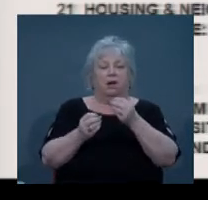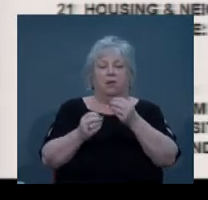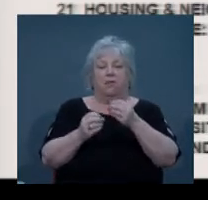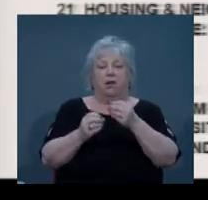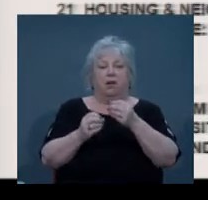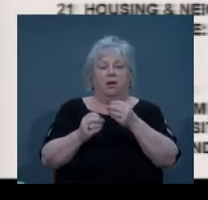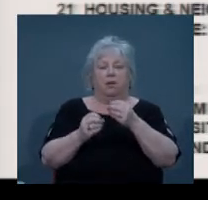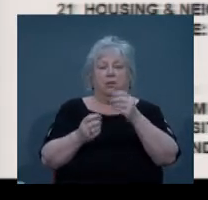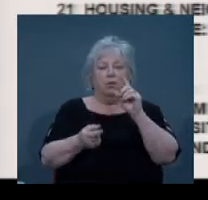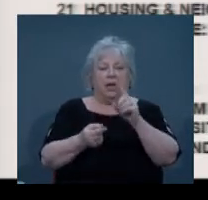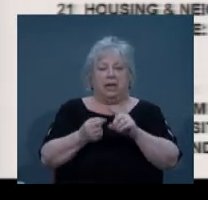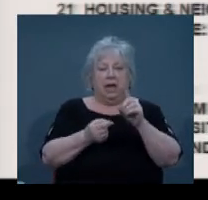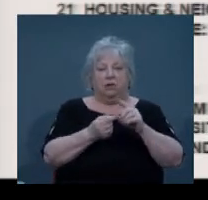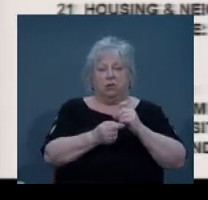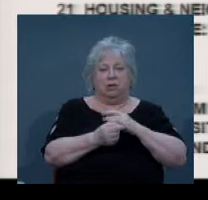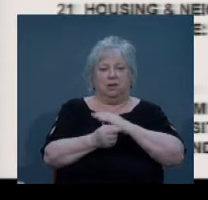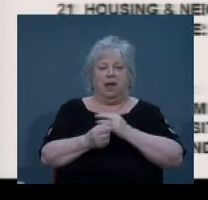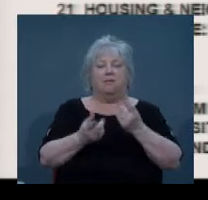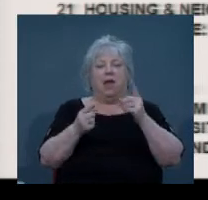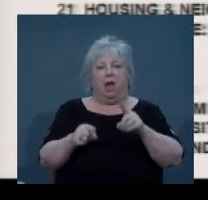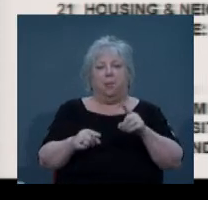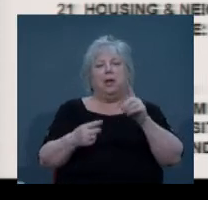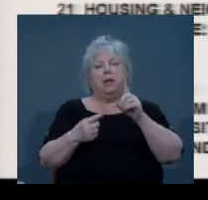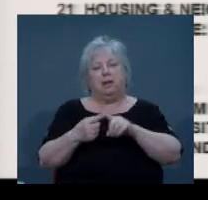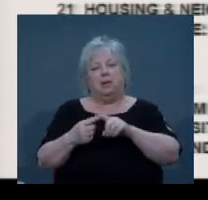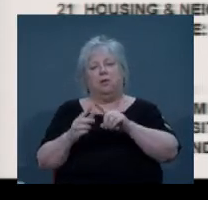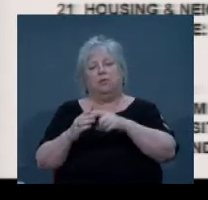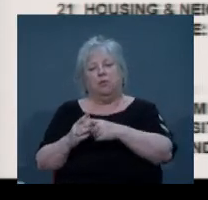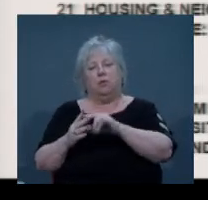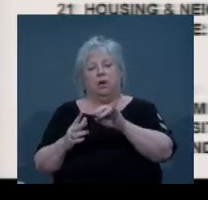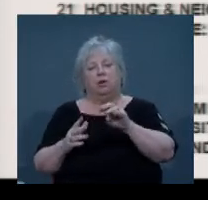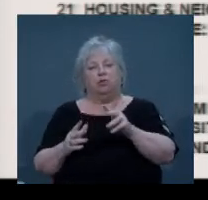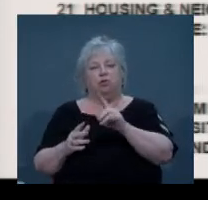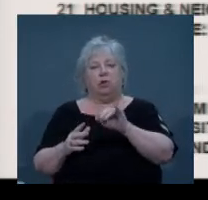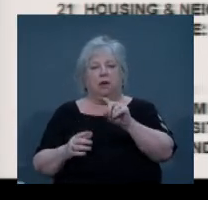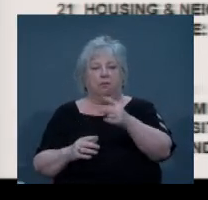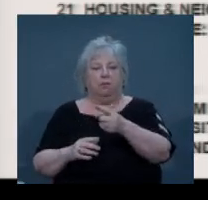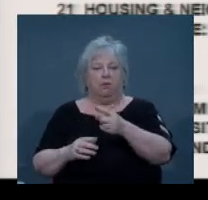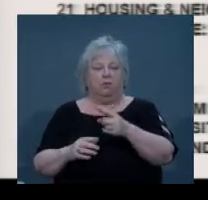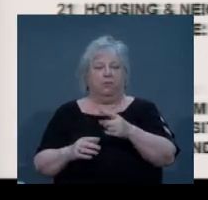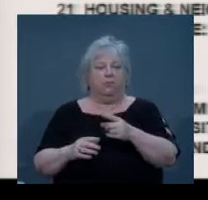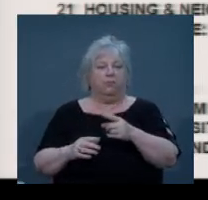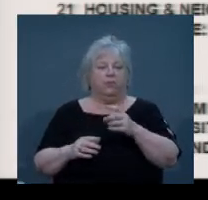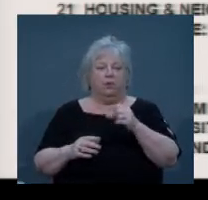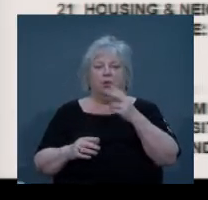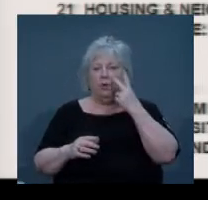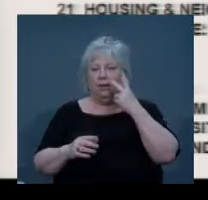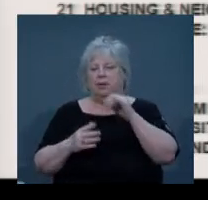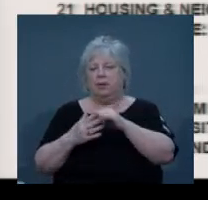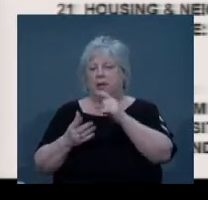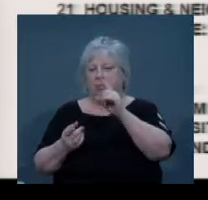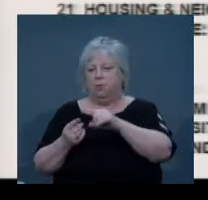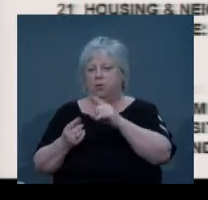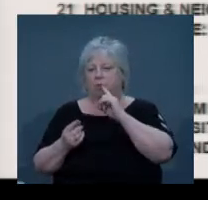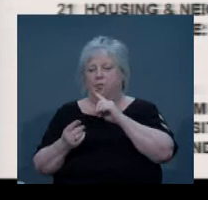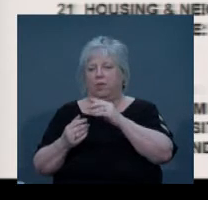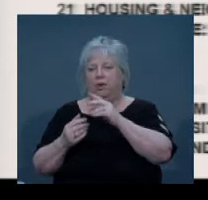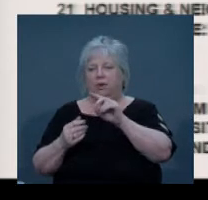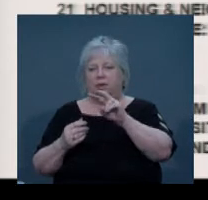until the 1st of July. And so you'll see, again, And I the think budget's that- been reduced. I think a good